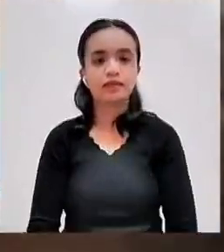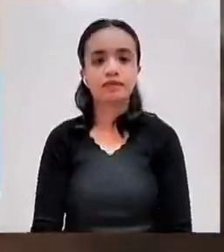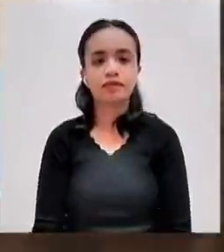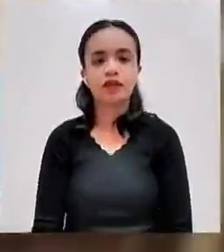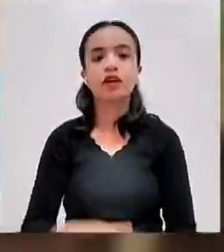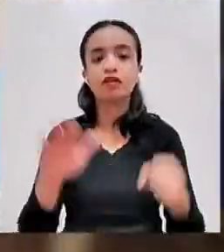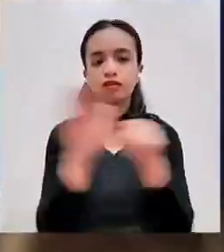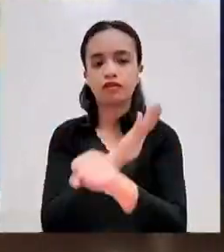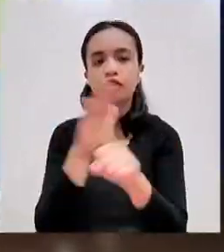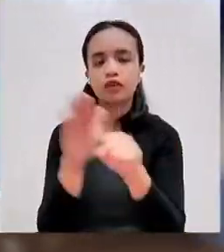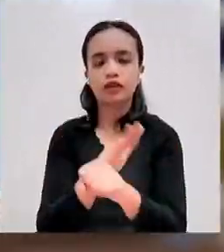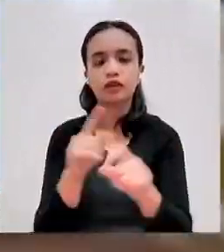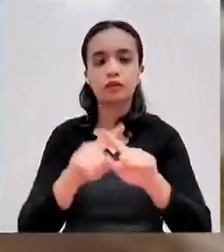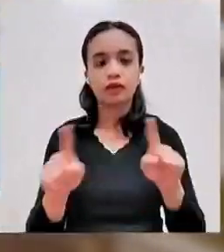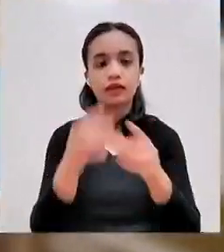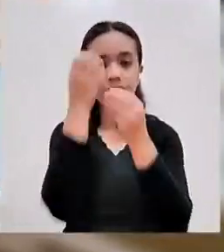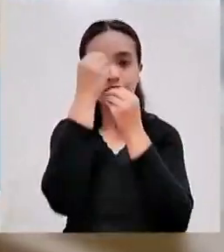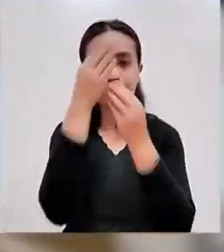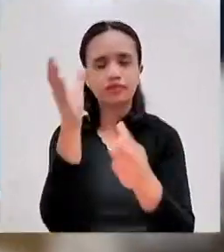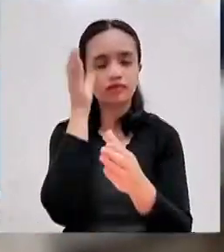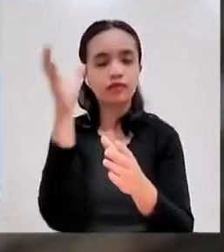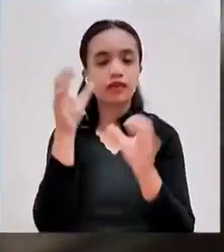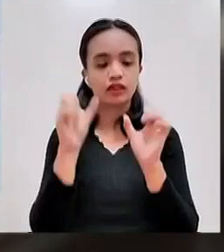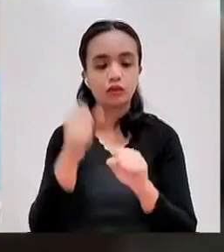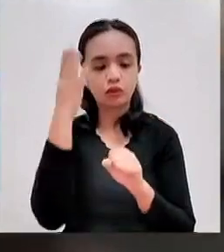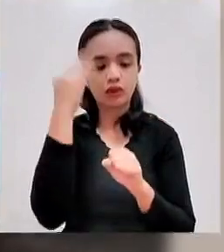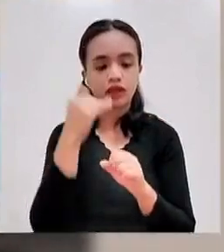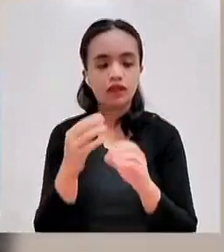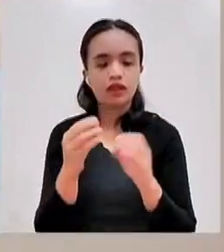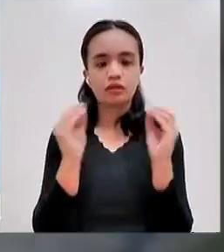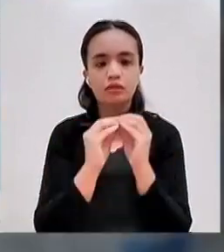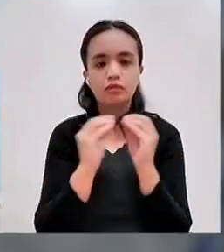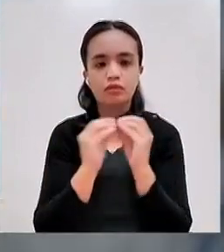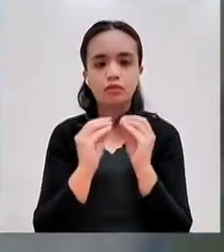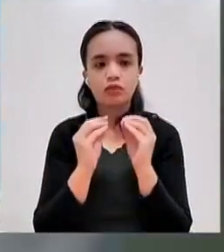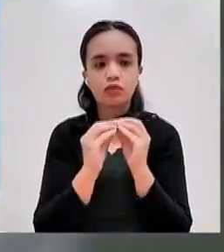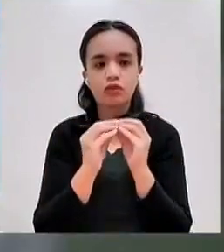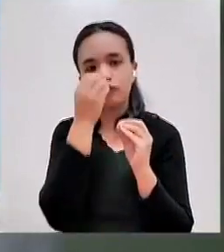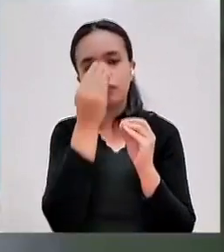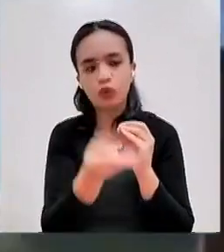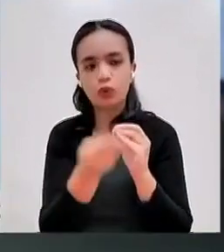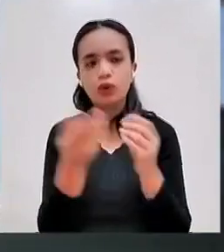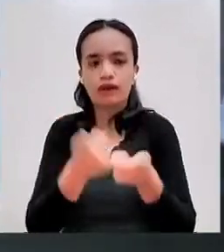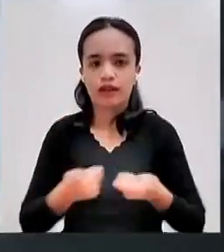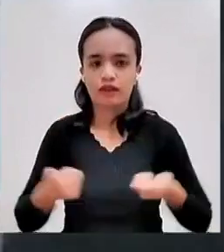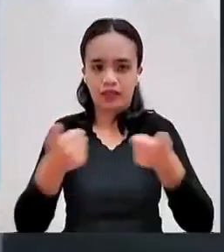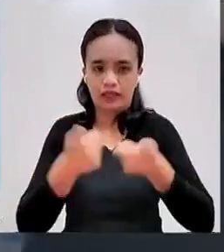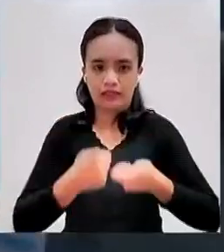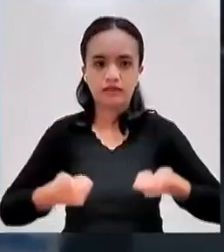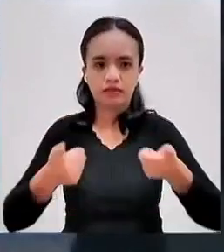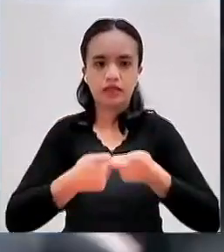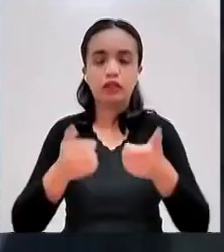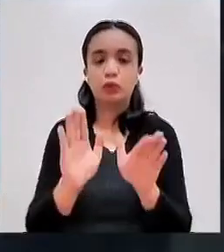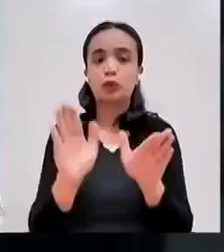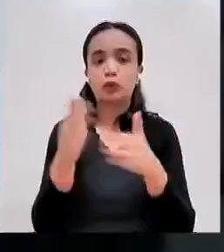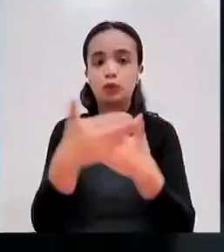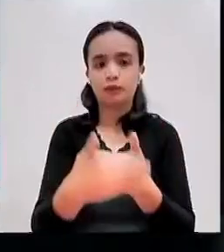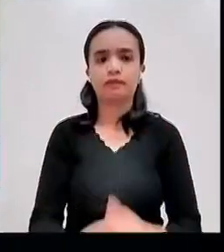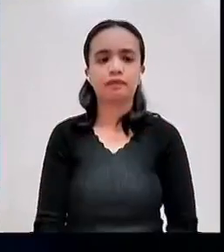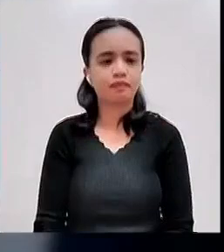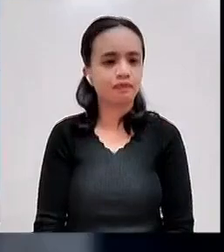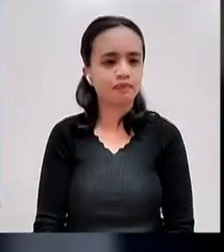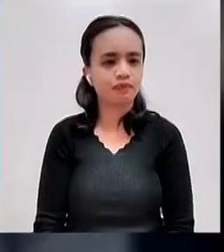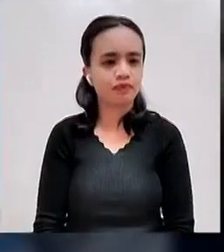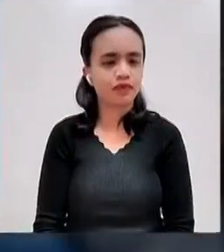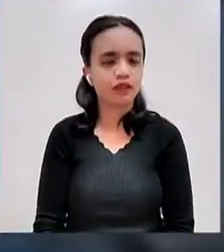context, this can be attributed to lower bed allocation since there are no longer as much COVID cases. Nationwide, the